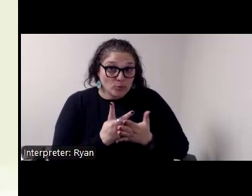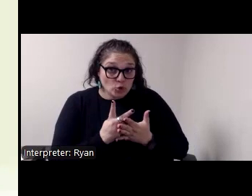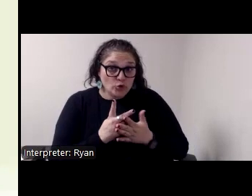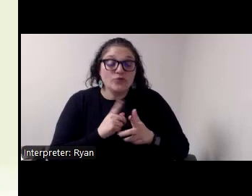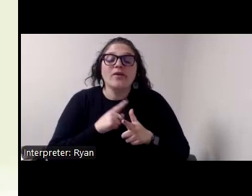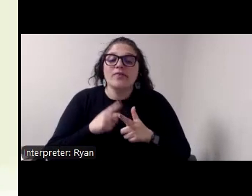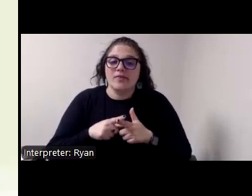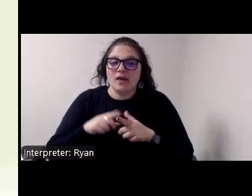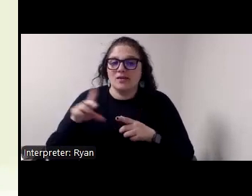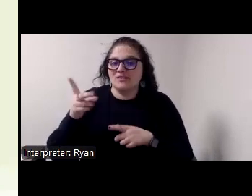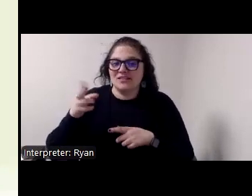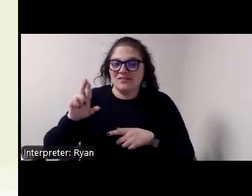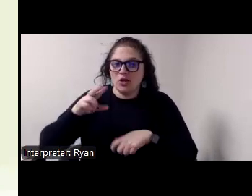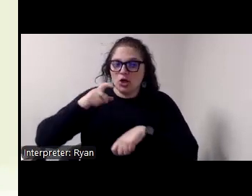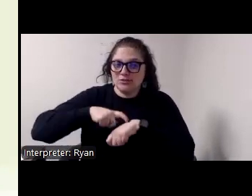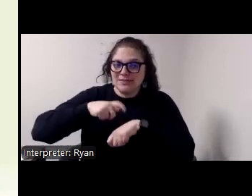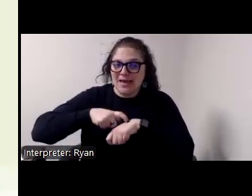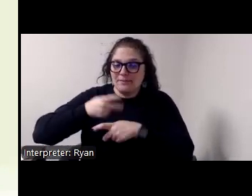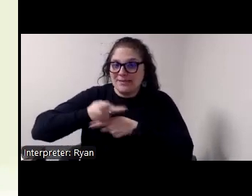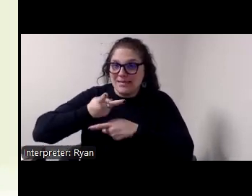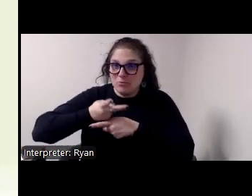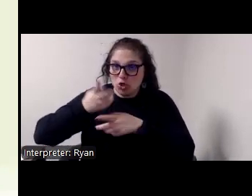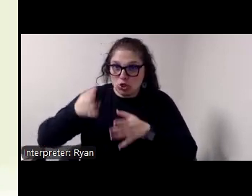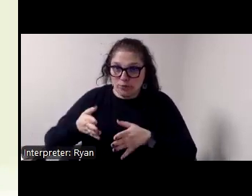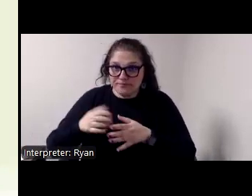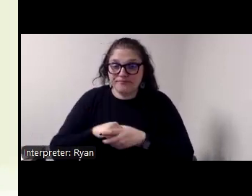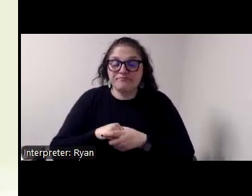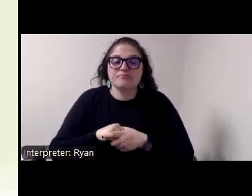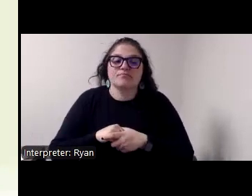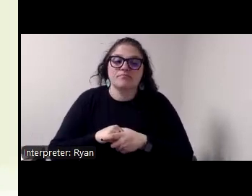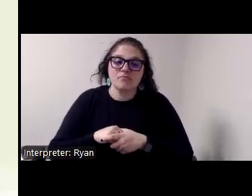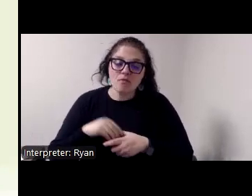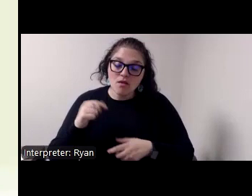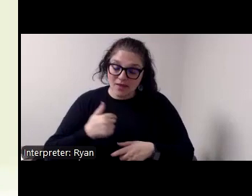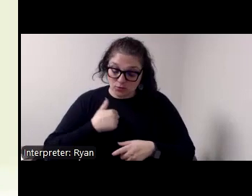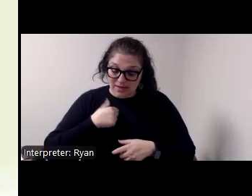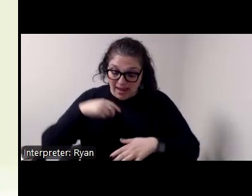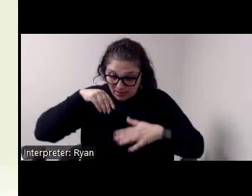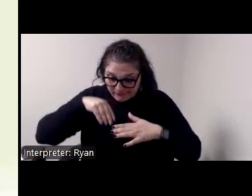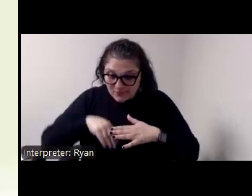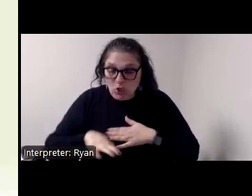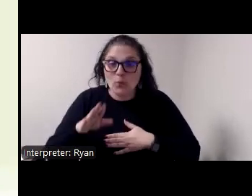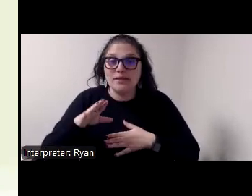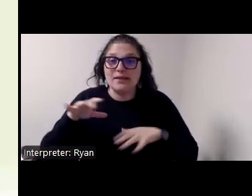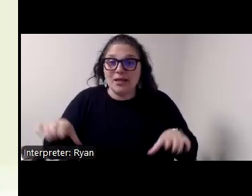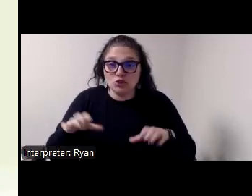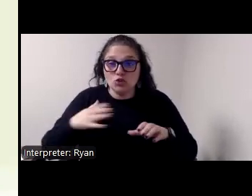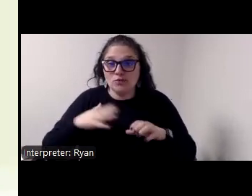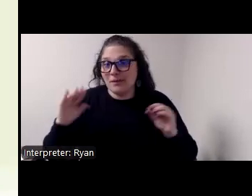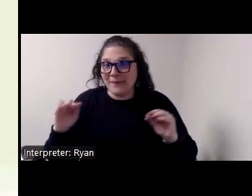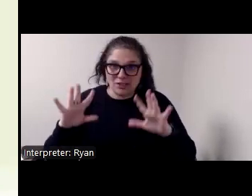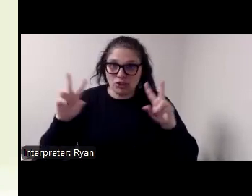into the DVR timekeeper work list. And that is where I go in and work all my magic to approve the